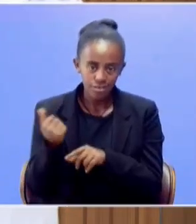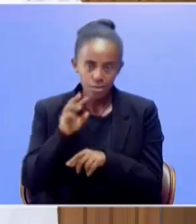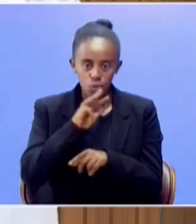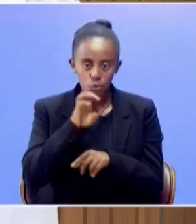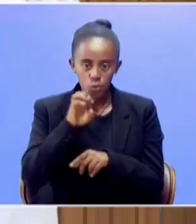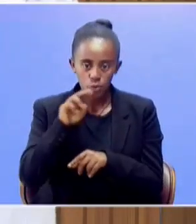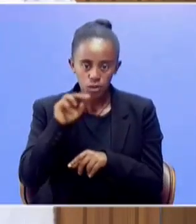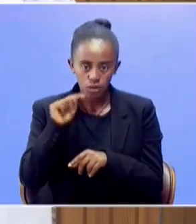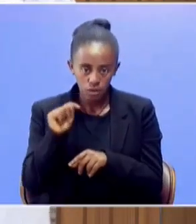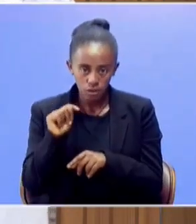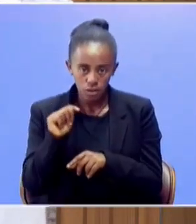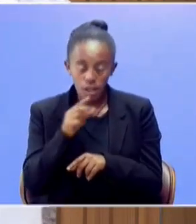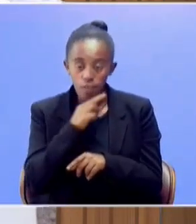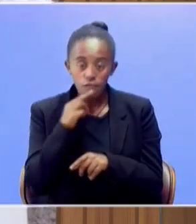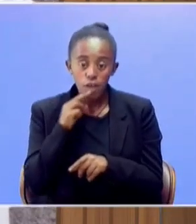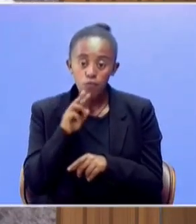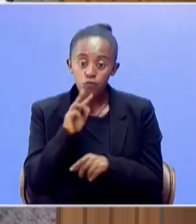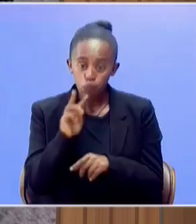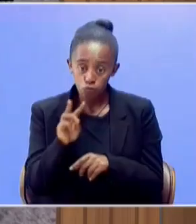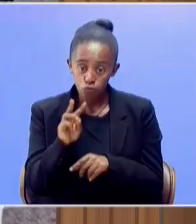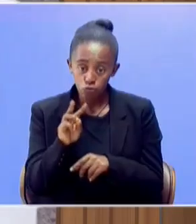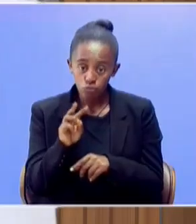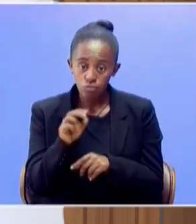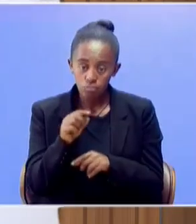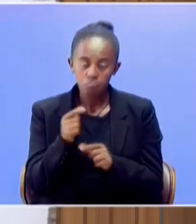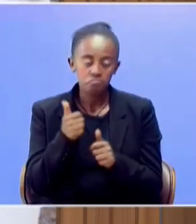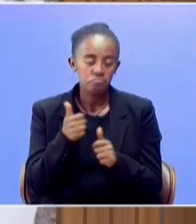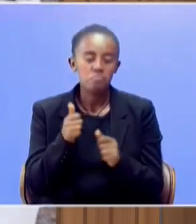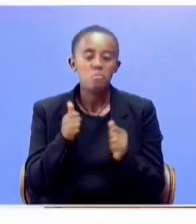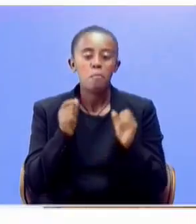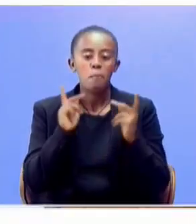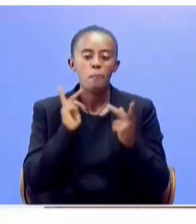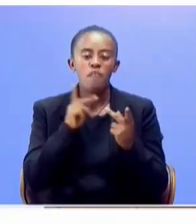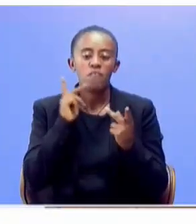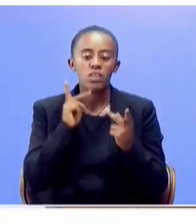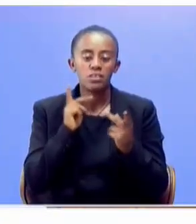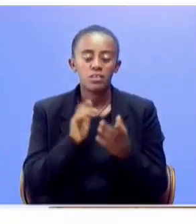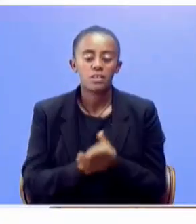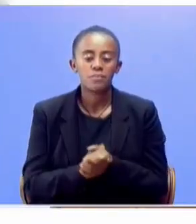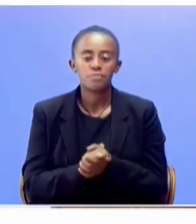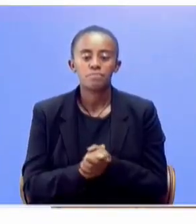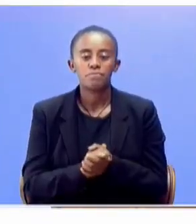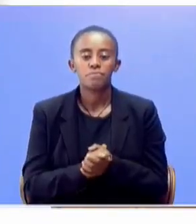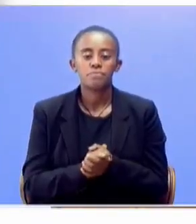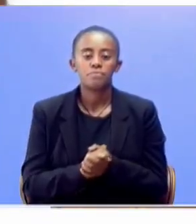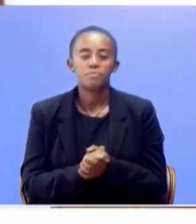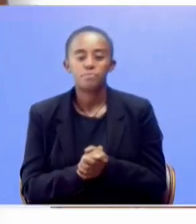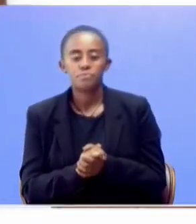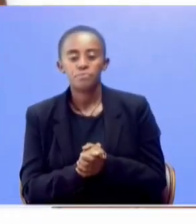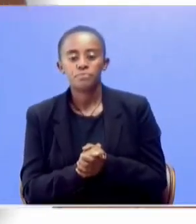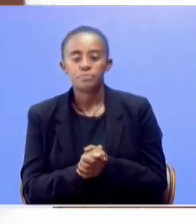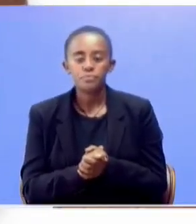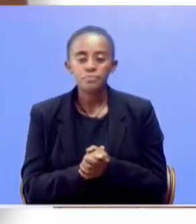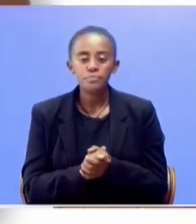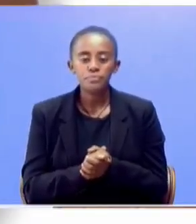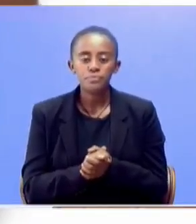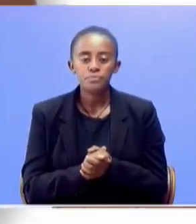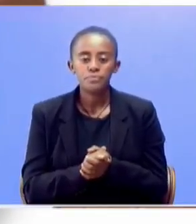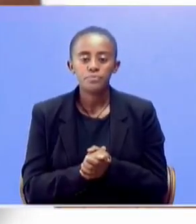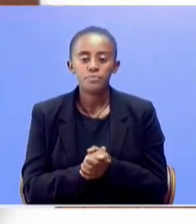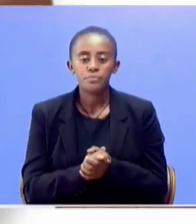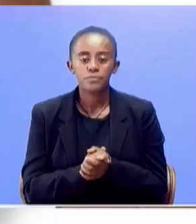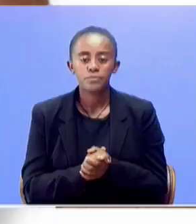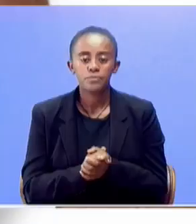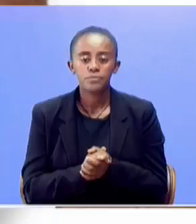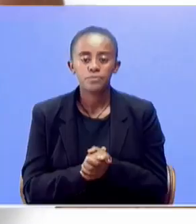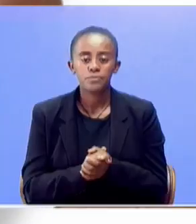If you say verb 2, perfect. Subject plus verb 2. Then